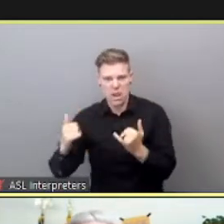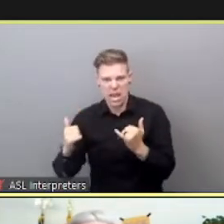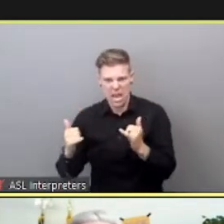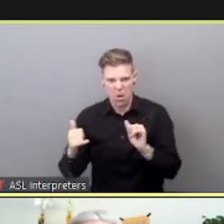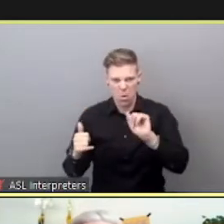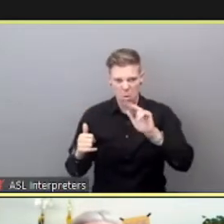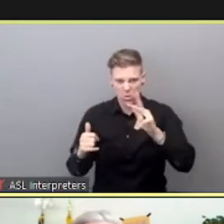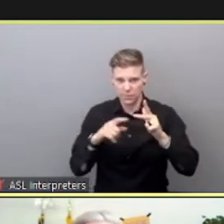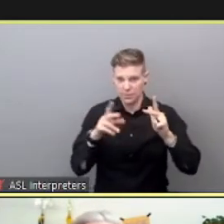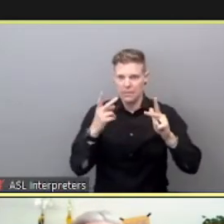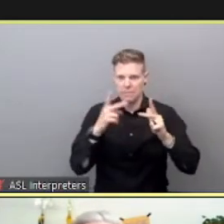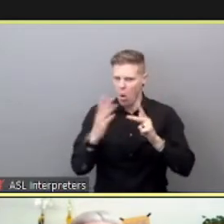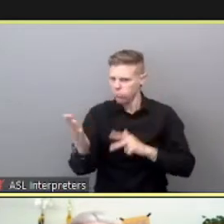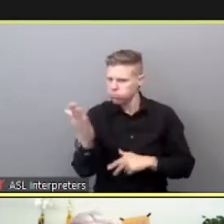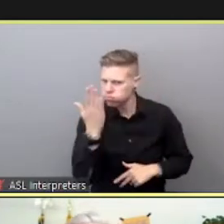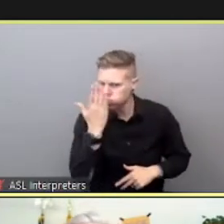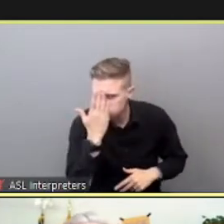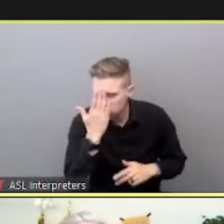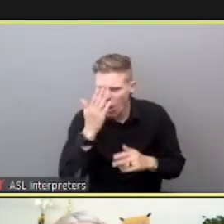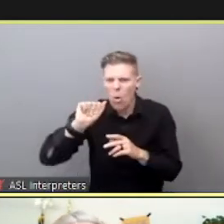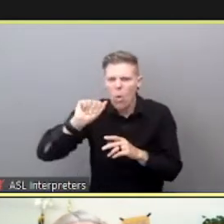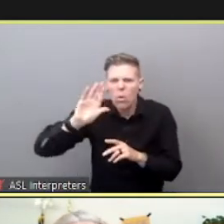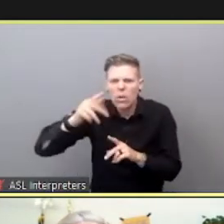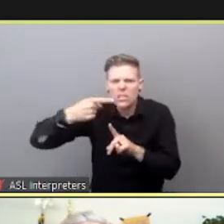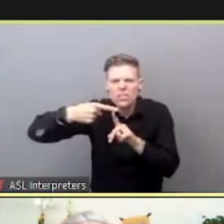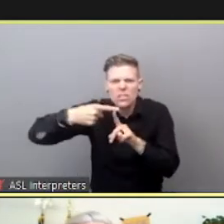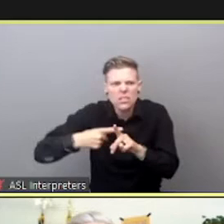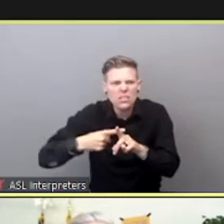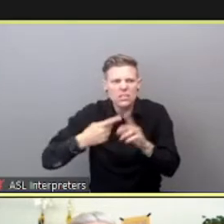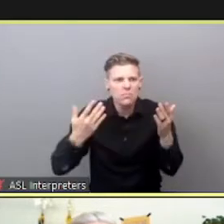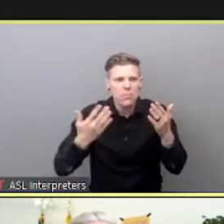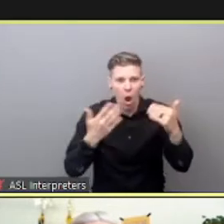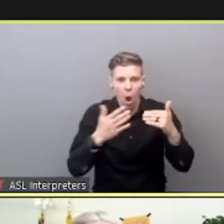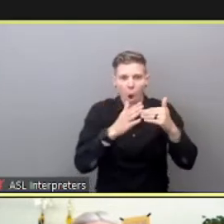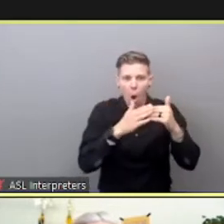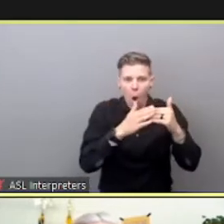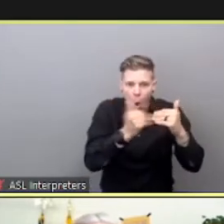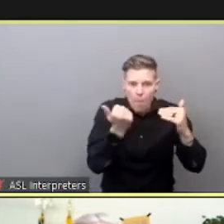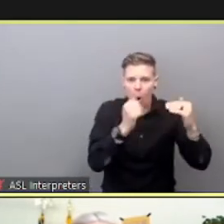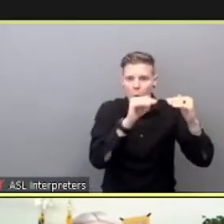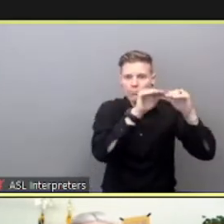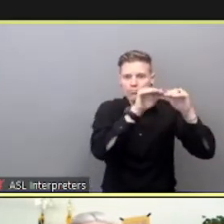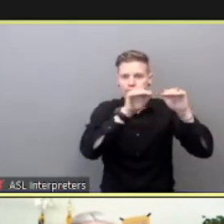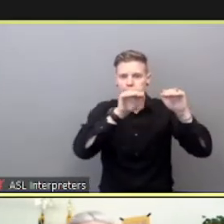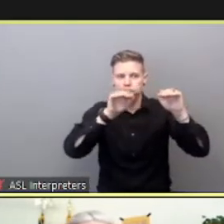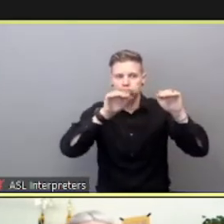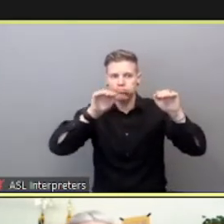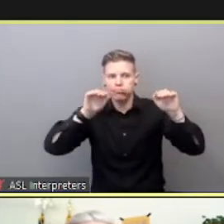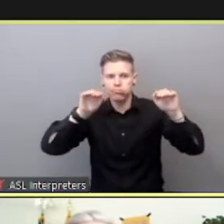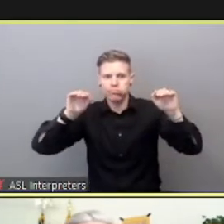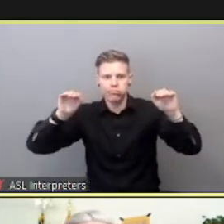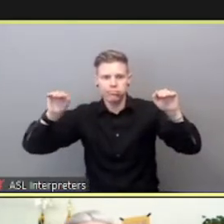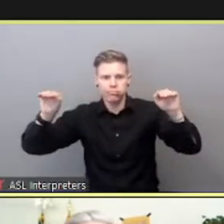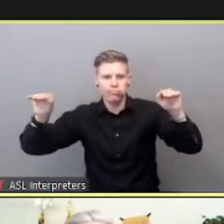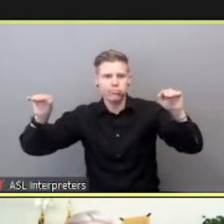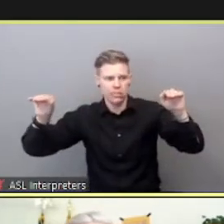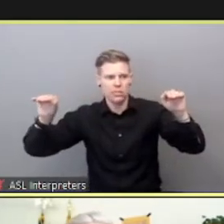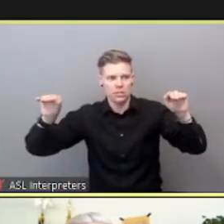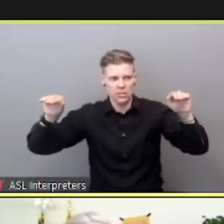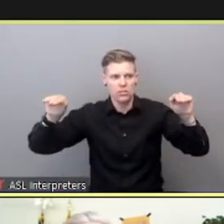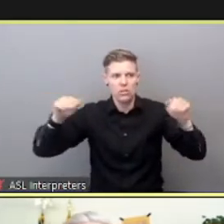as horizontal as it could be. This gray area, you know, we backfill these as we get additional test results,